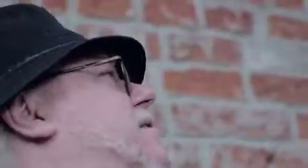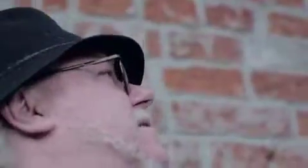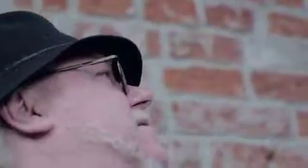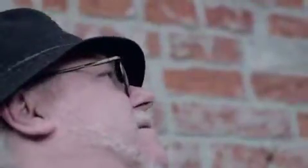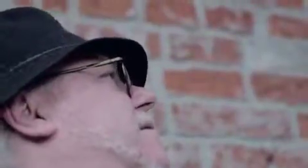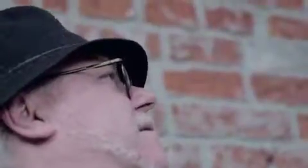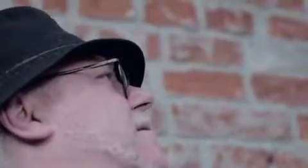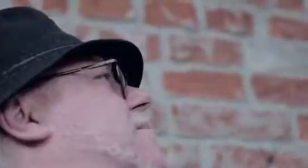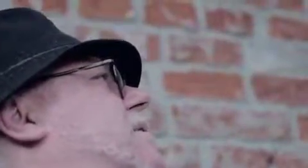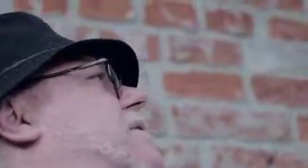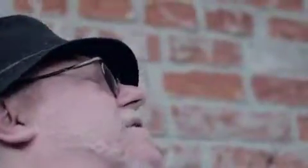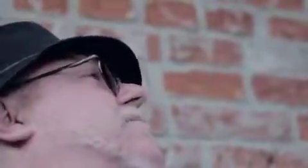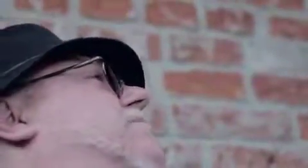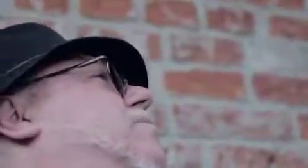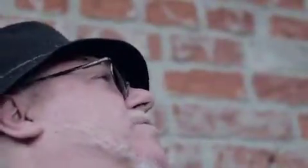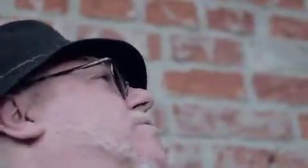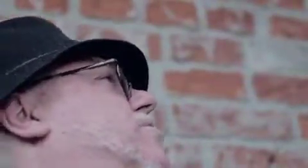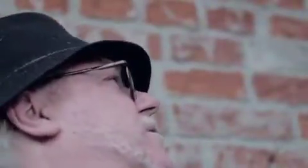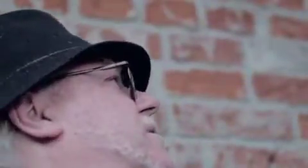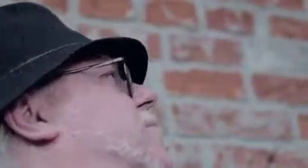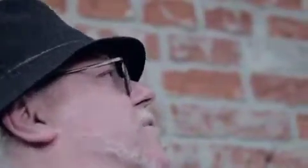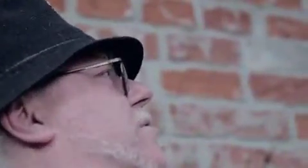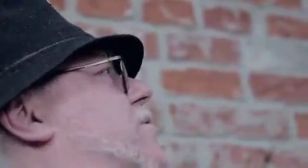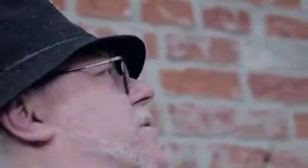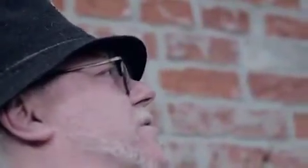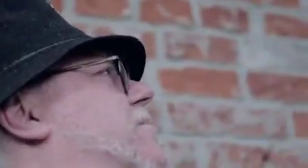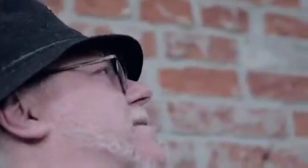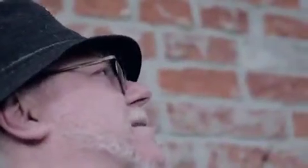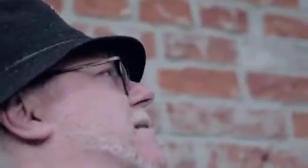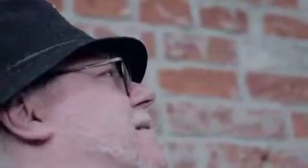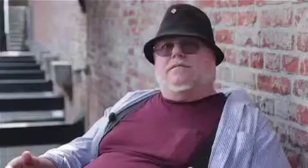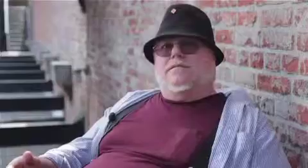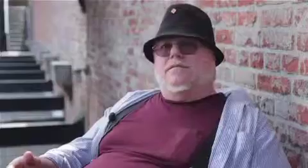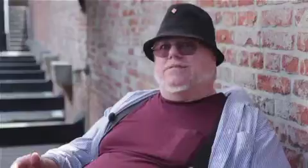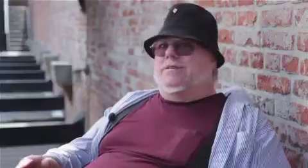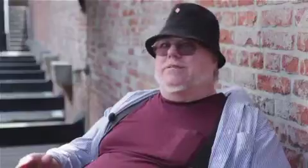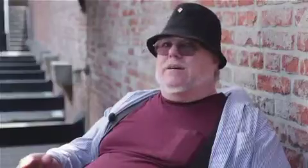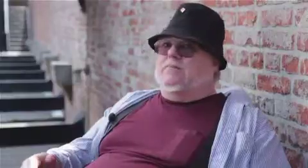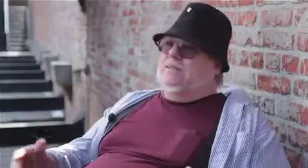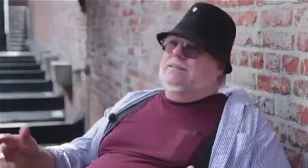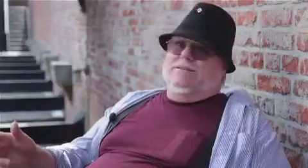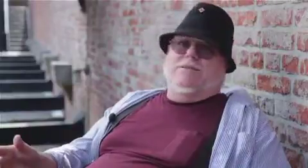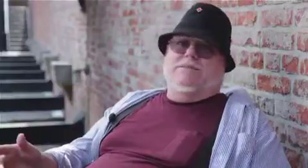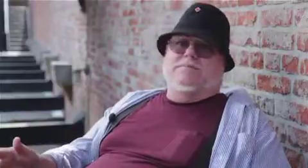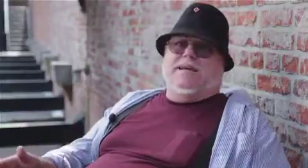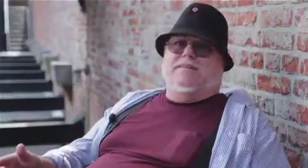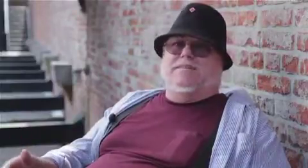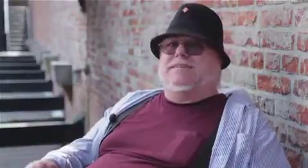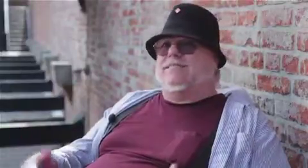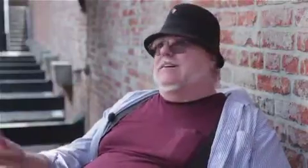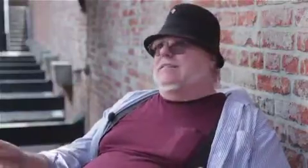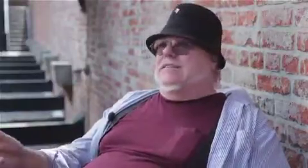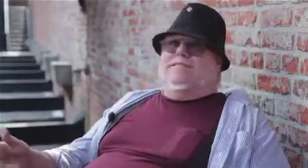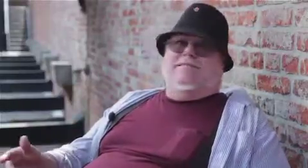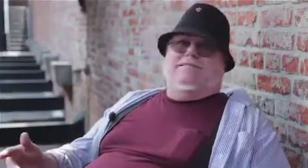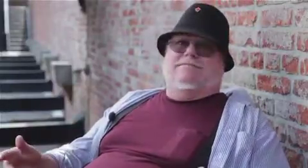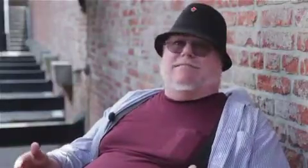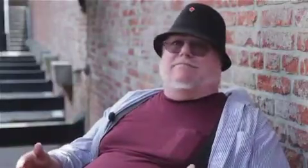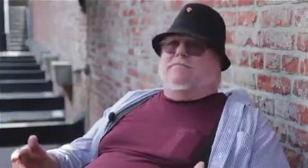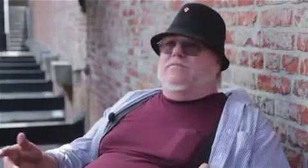Something clicked because it was a more social instrument. You know, the accordion, I played in an accordion band, but that's